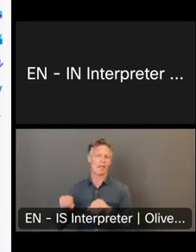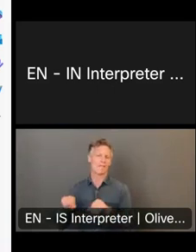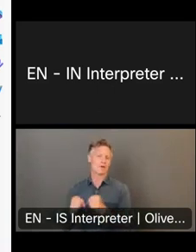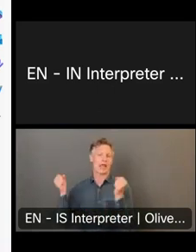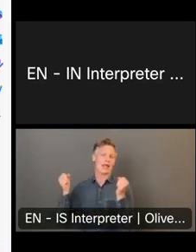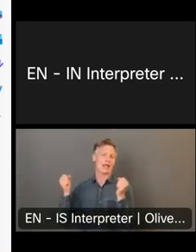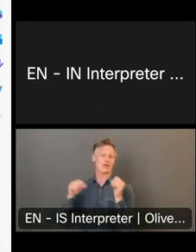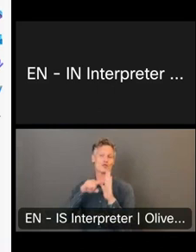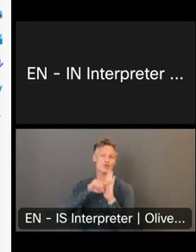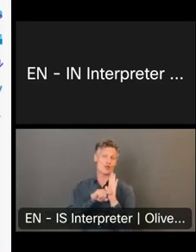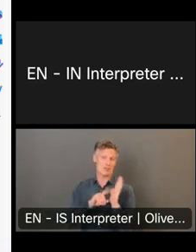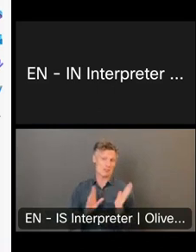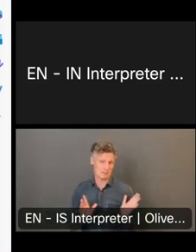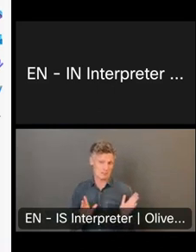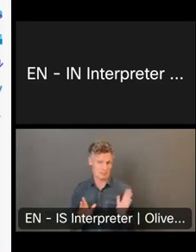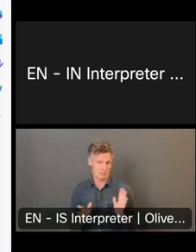economy.